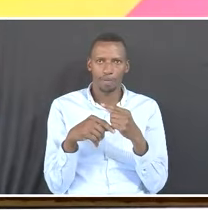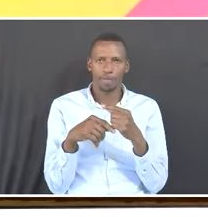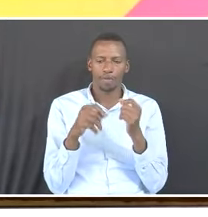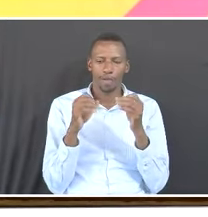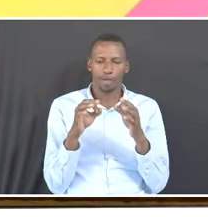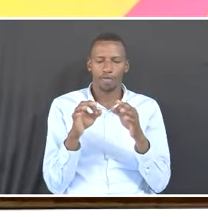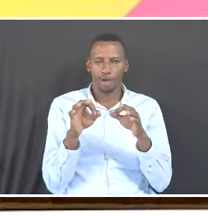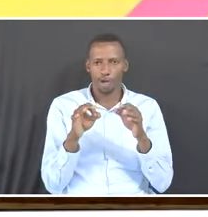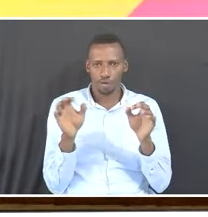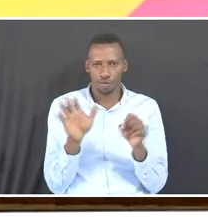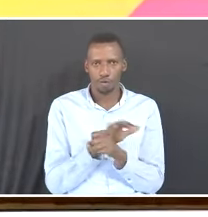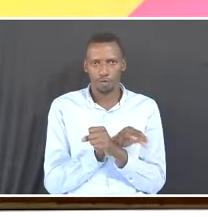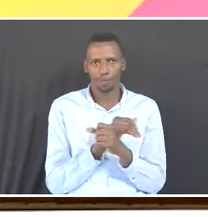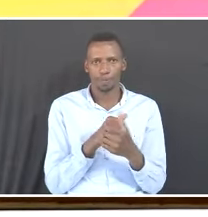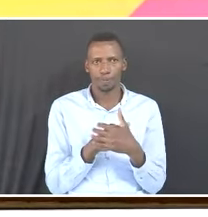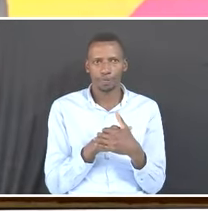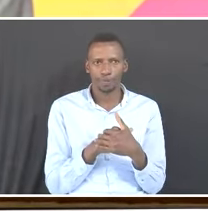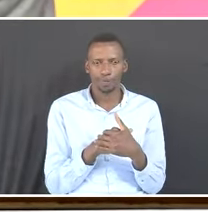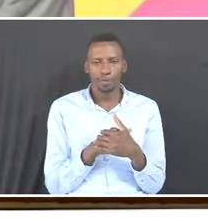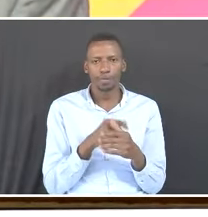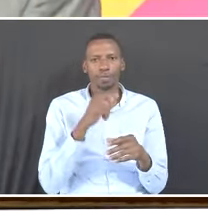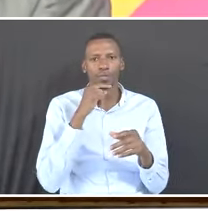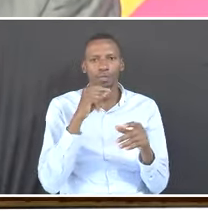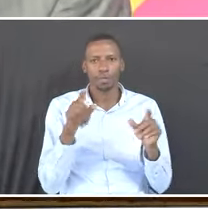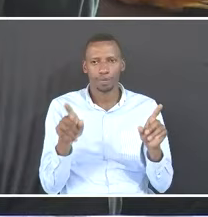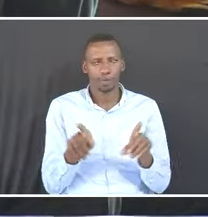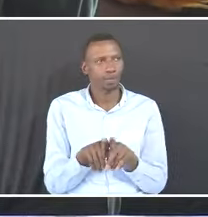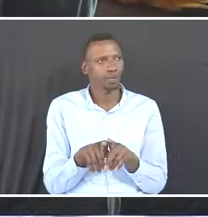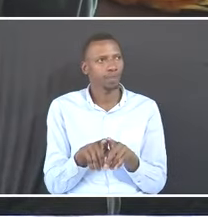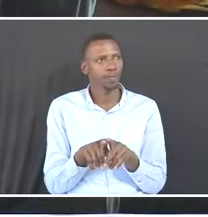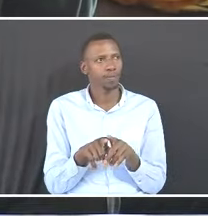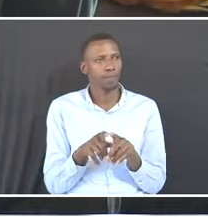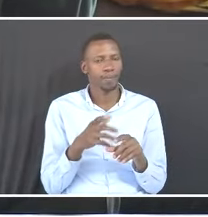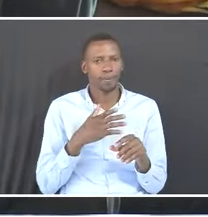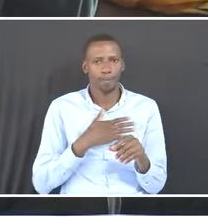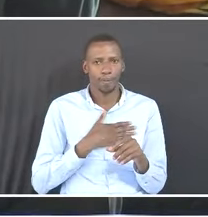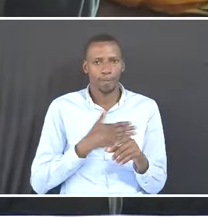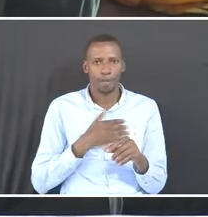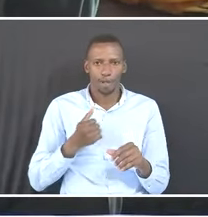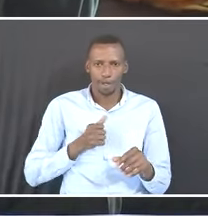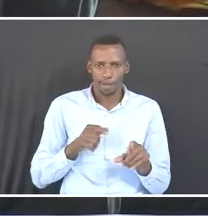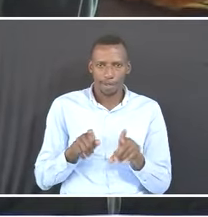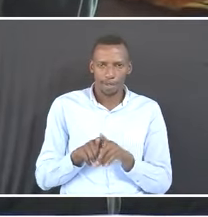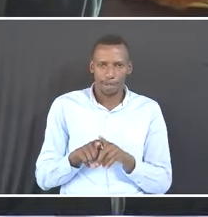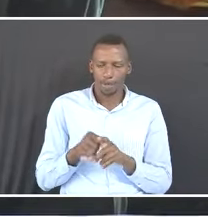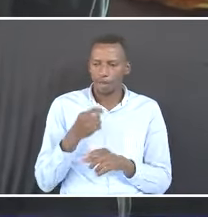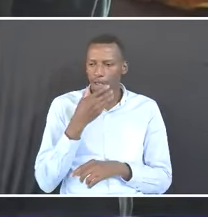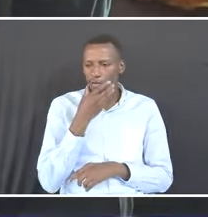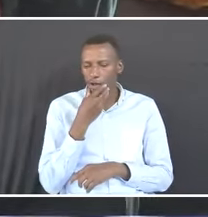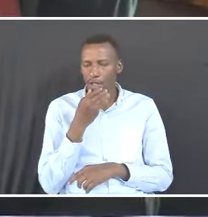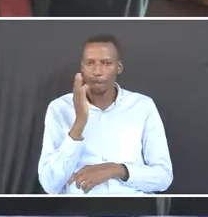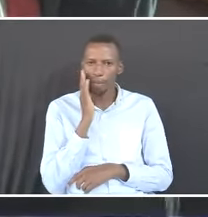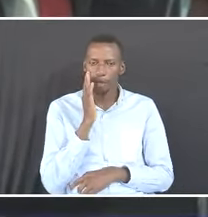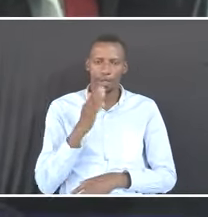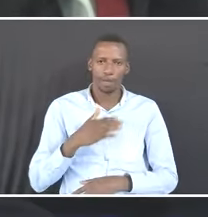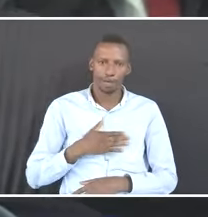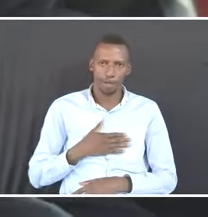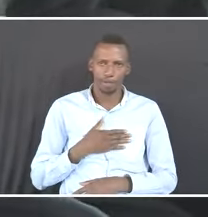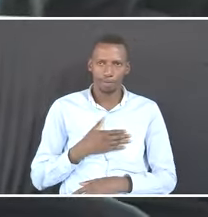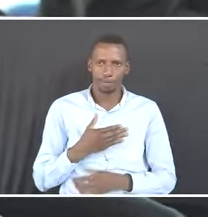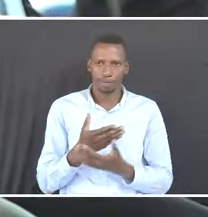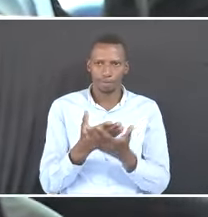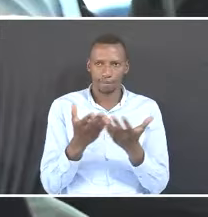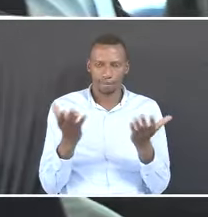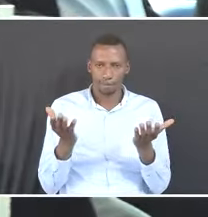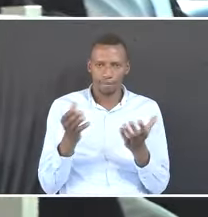full. My brother, my sister, my father, my mother,